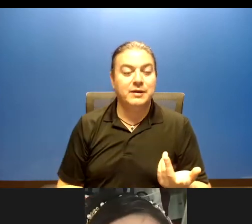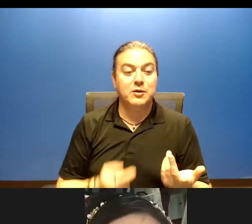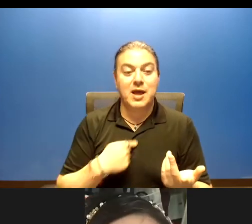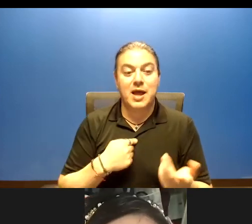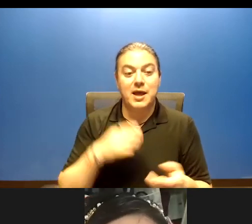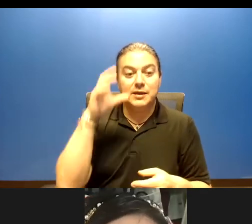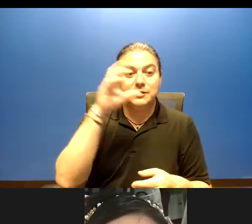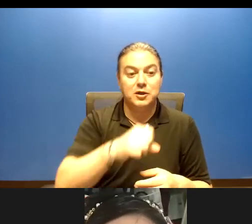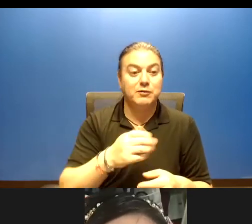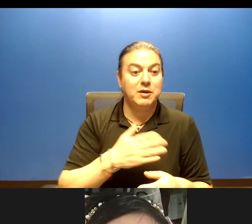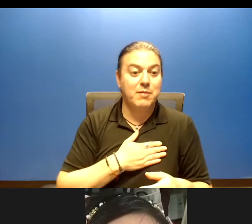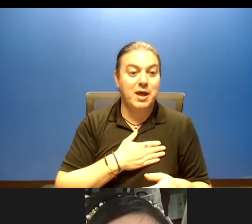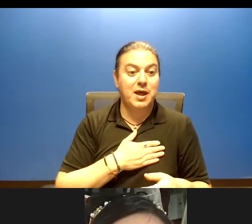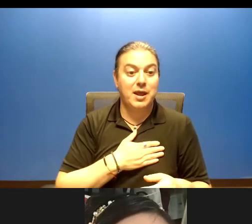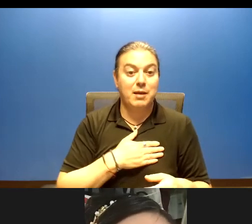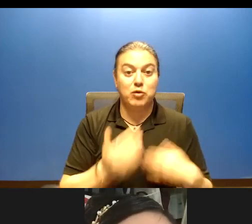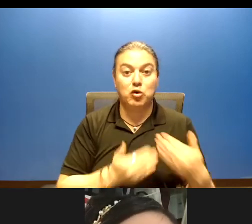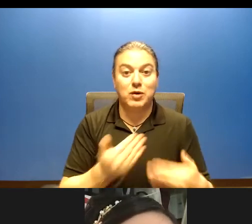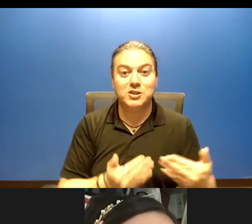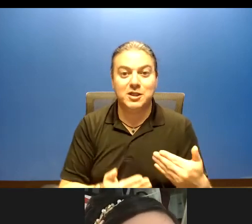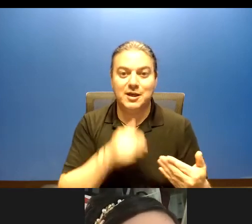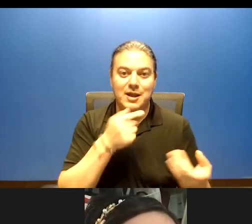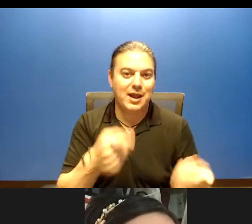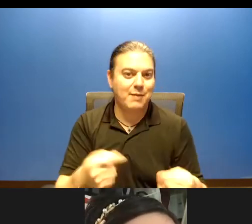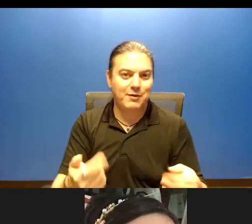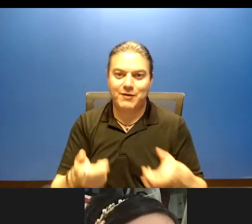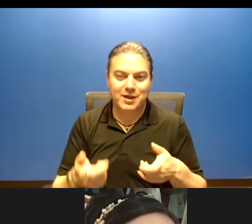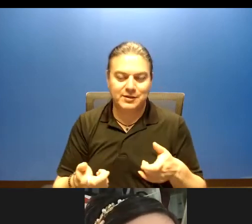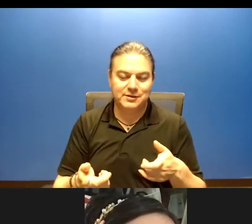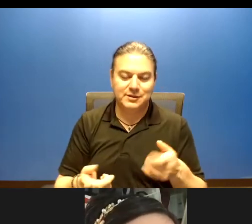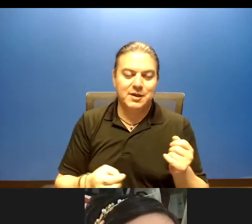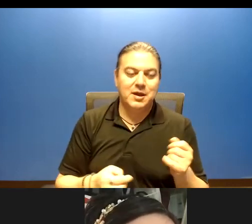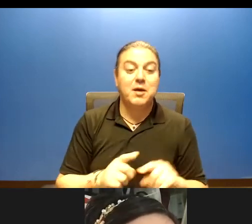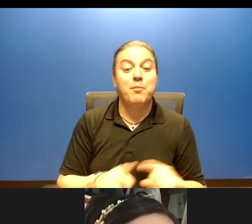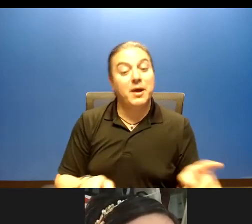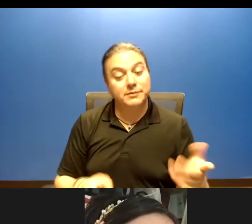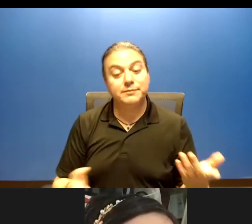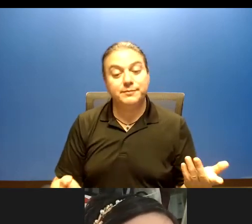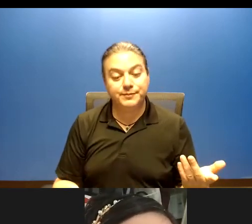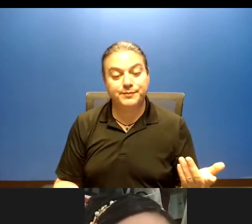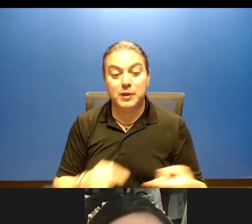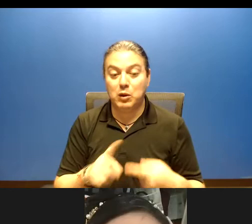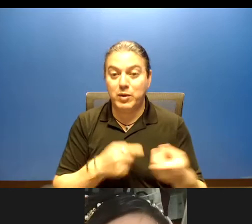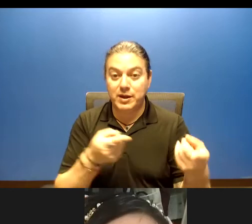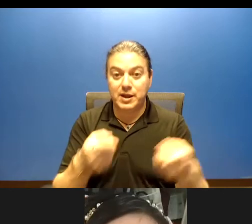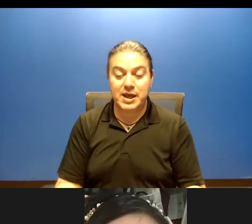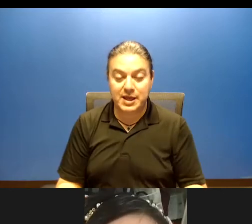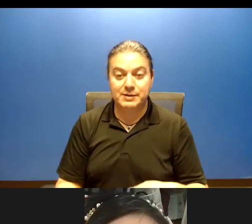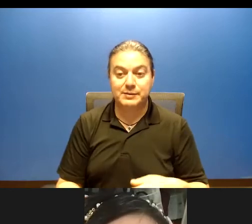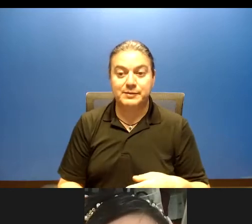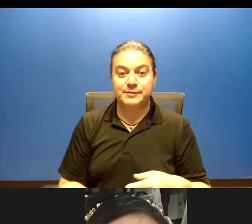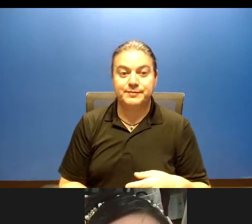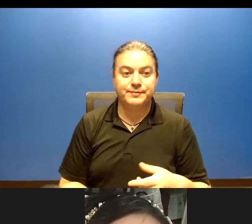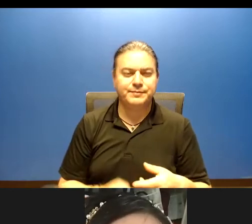my progression wouldn't be this quickly. So once this happened, I had to do everything